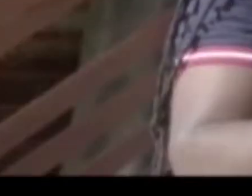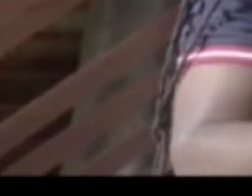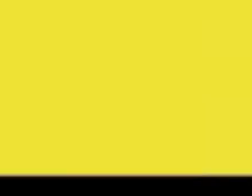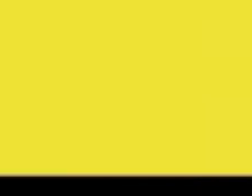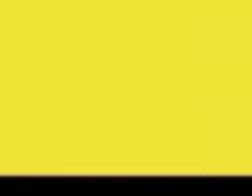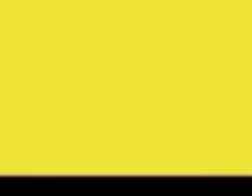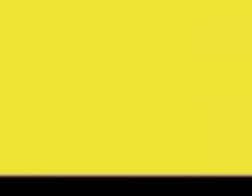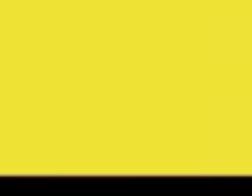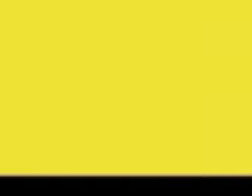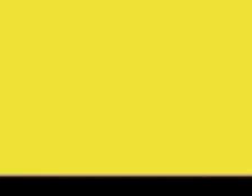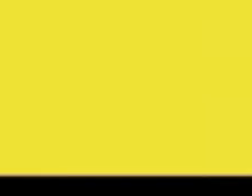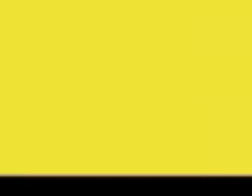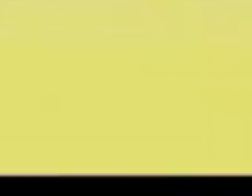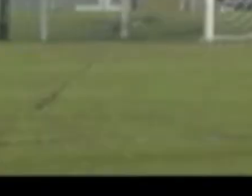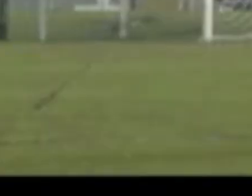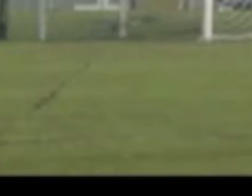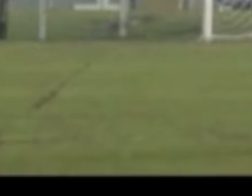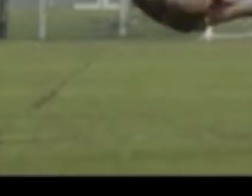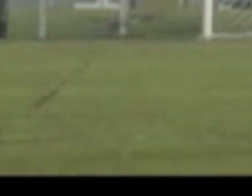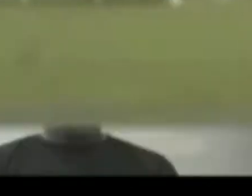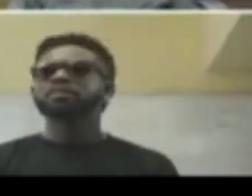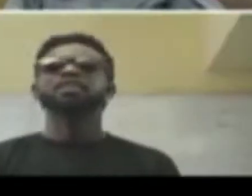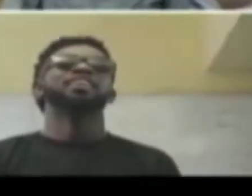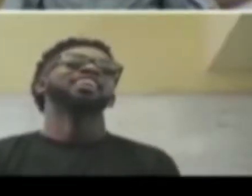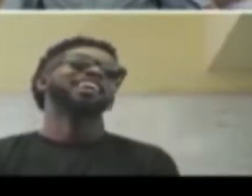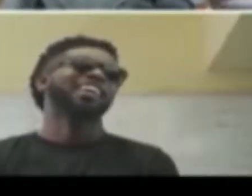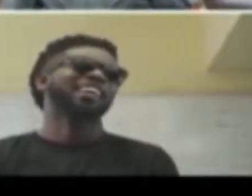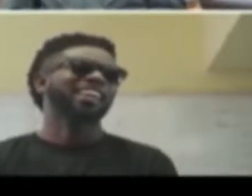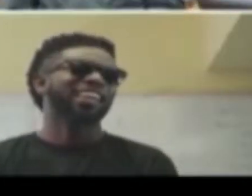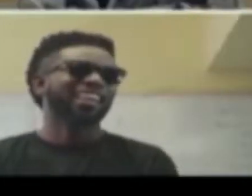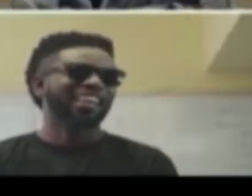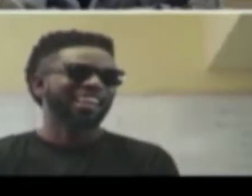time, skills. When girls do better, we all do better.